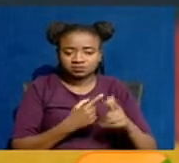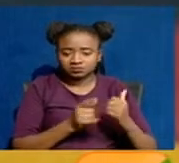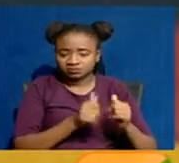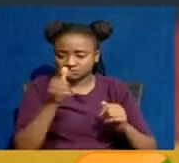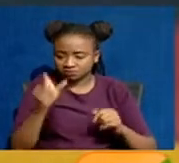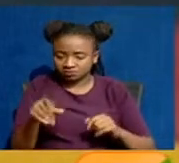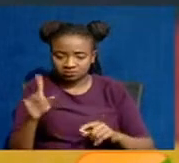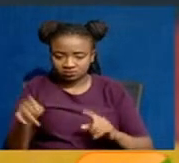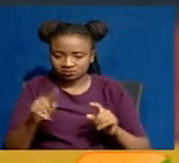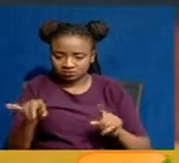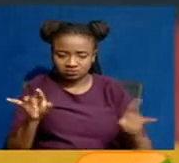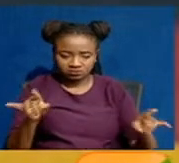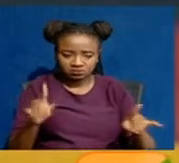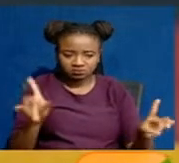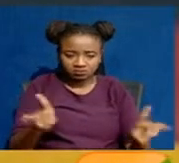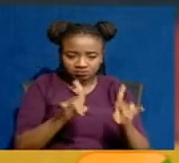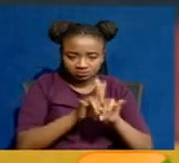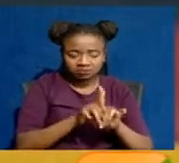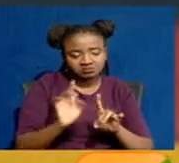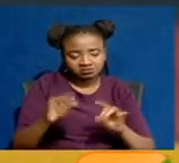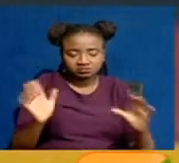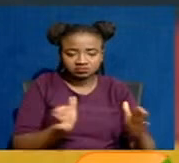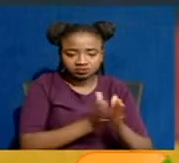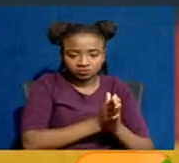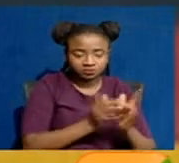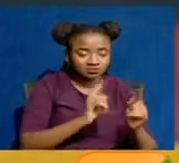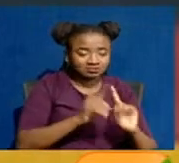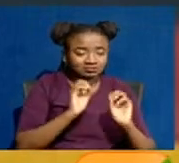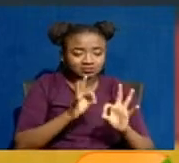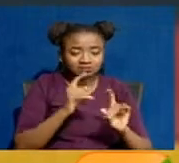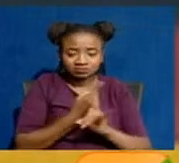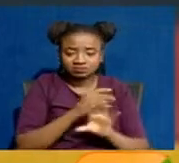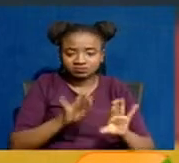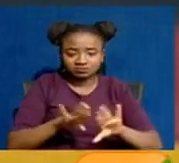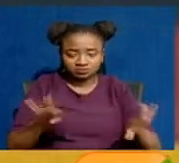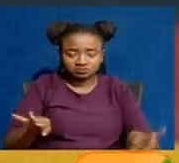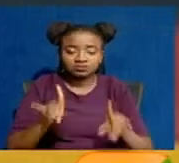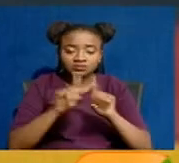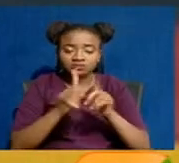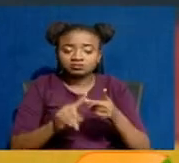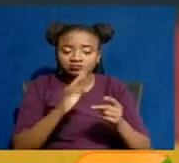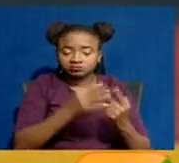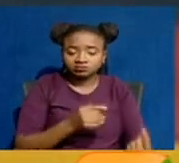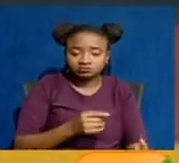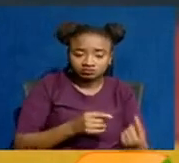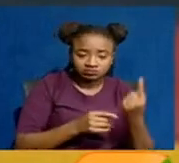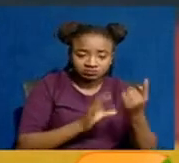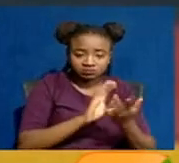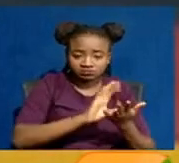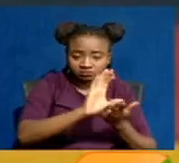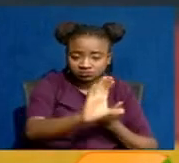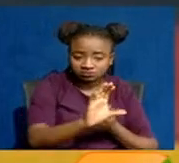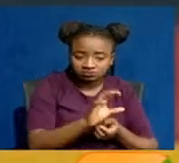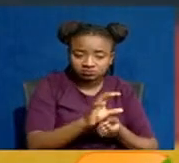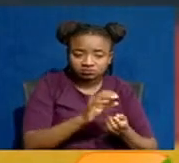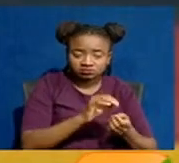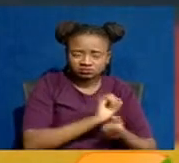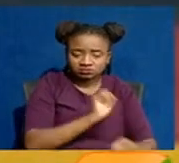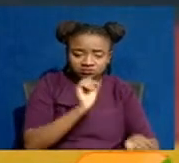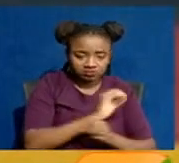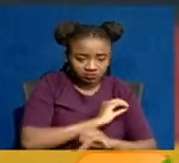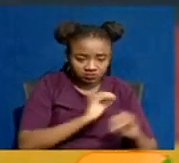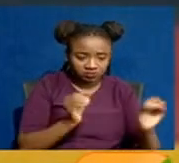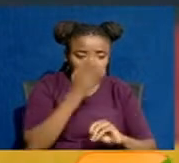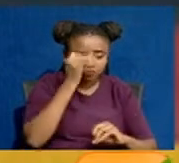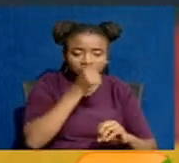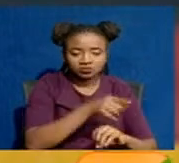of course, the fact that you're a flight risk. Some people, if given bail on bond, will escape. So there are certain circumstances, but